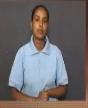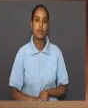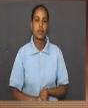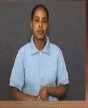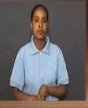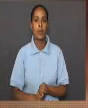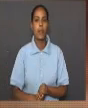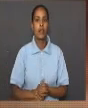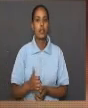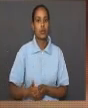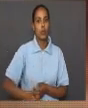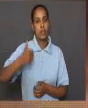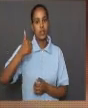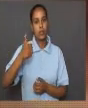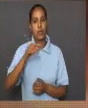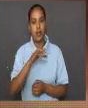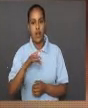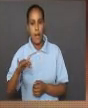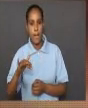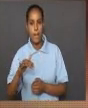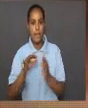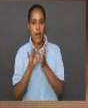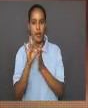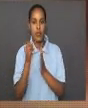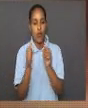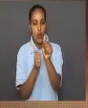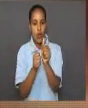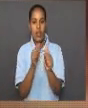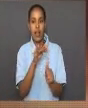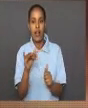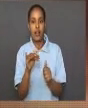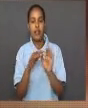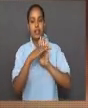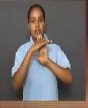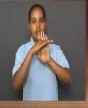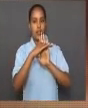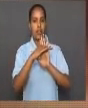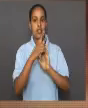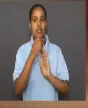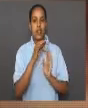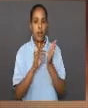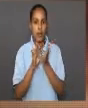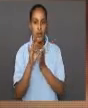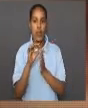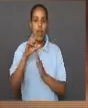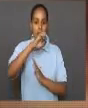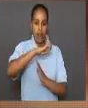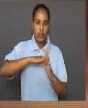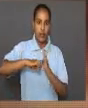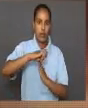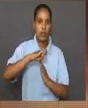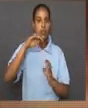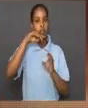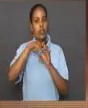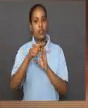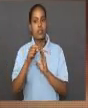A superscript number following a letter indicates the number of electrons